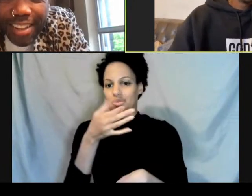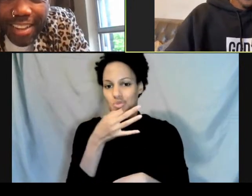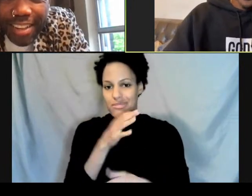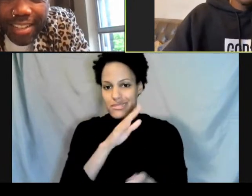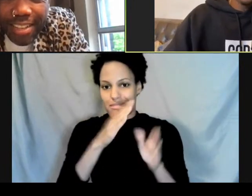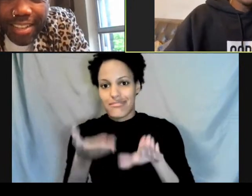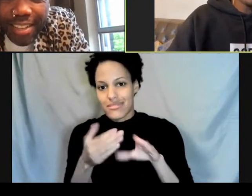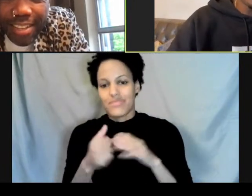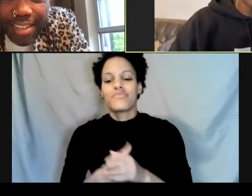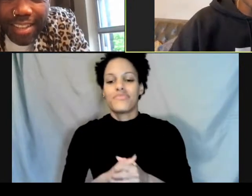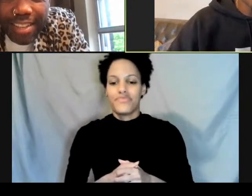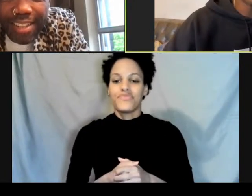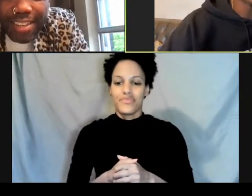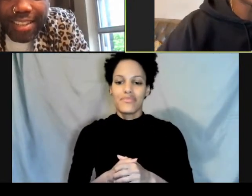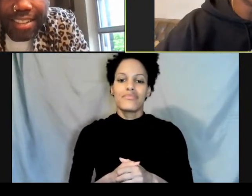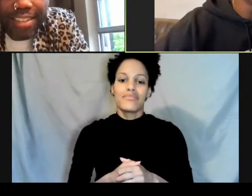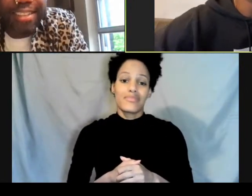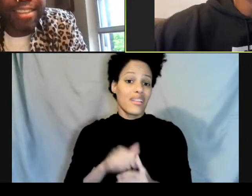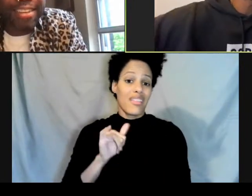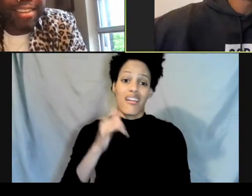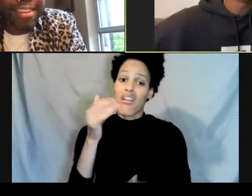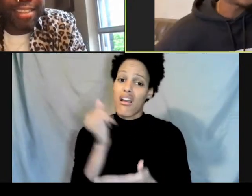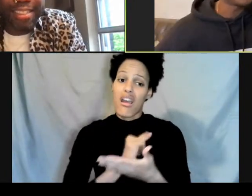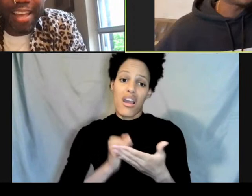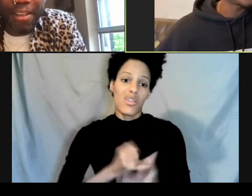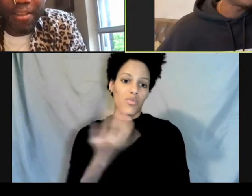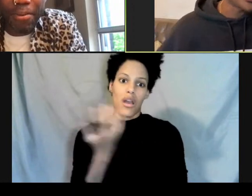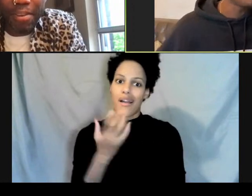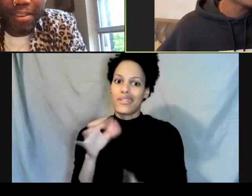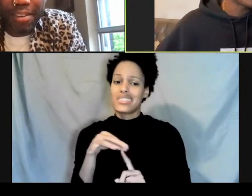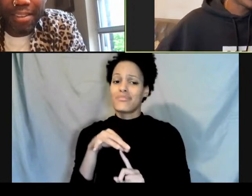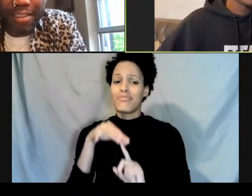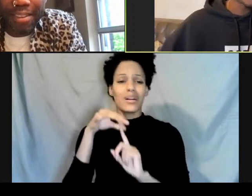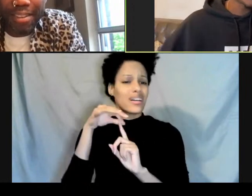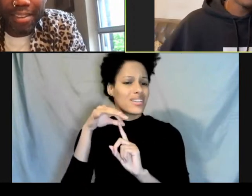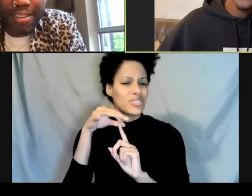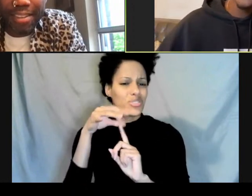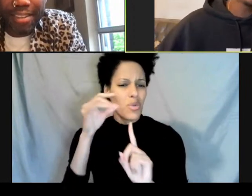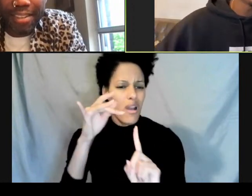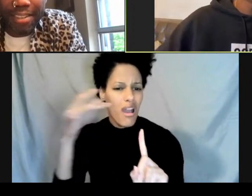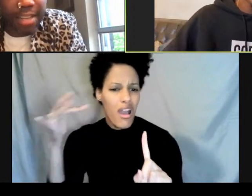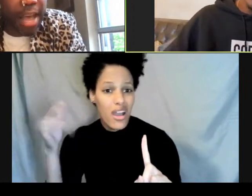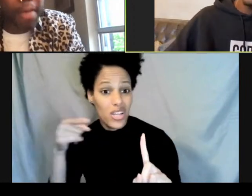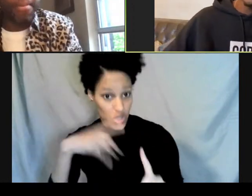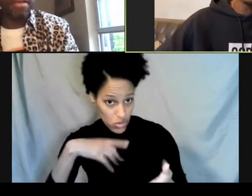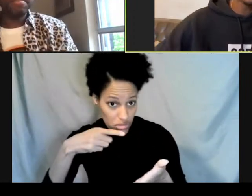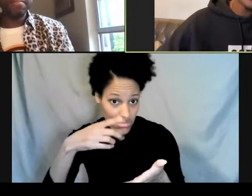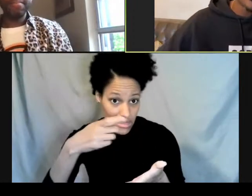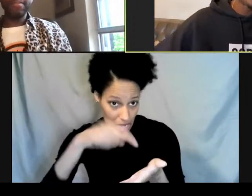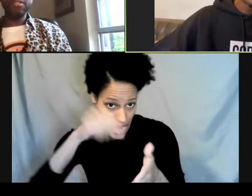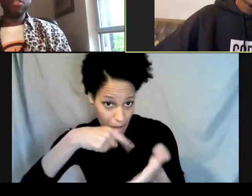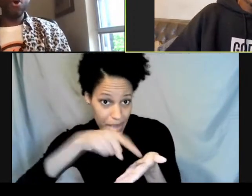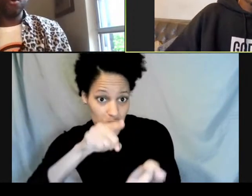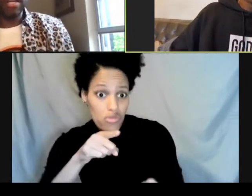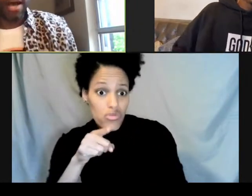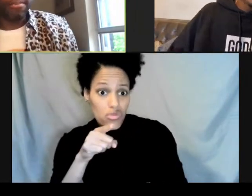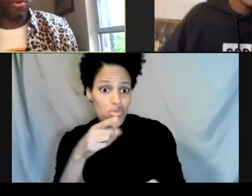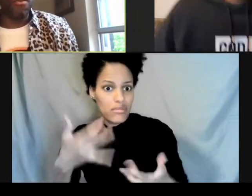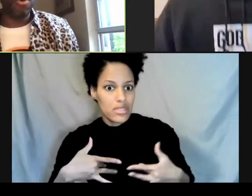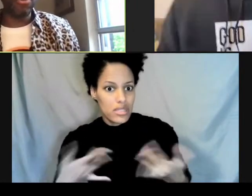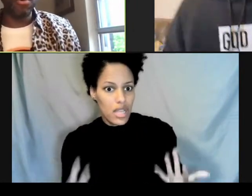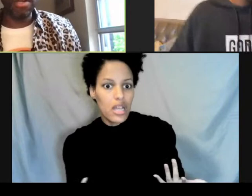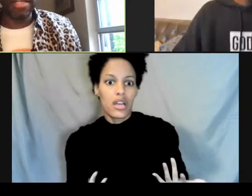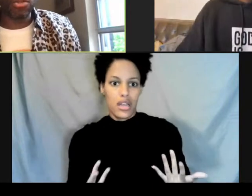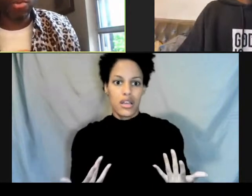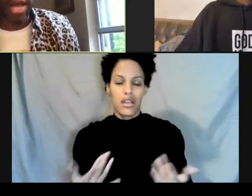But right, Mel, that artwork is truly special, man. I'm like, you take commissions for a piece? Like, what's up? Totally. I'm working